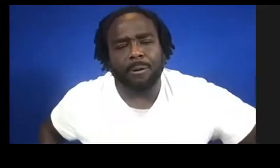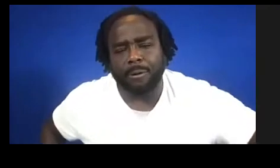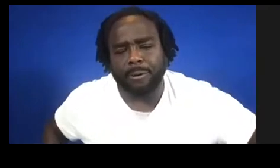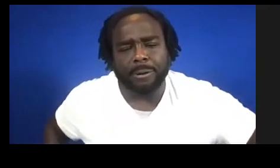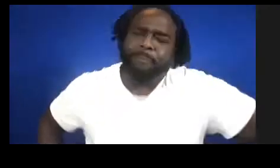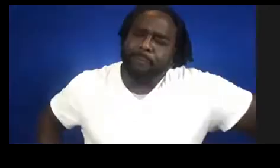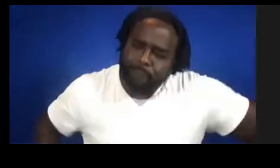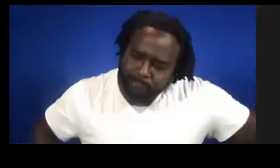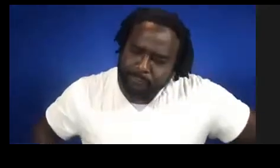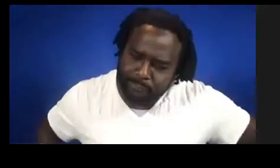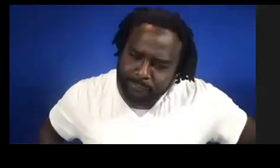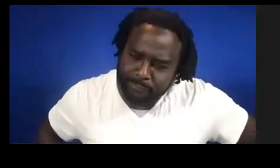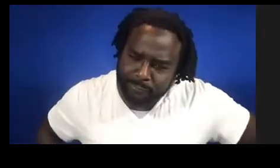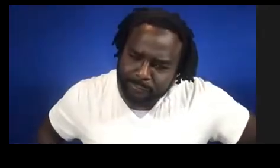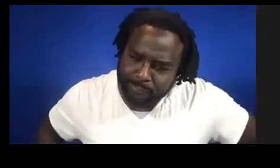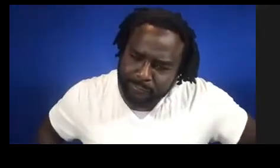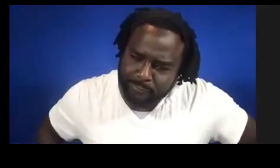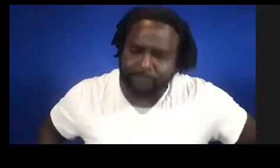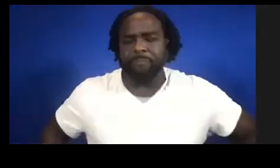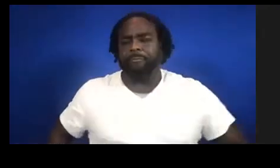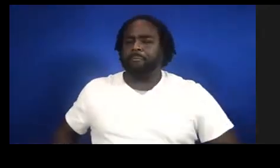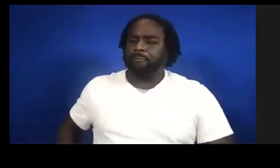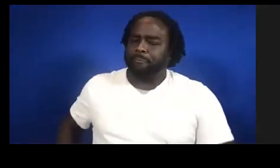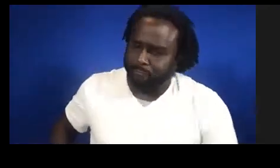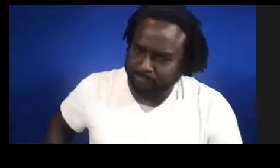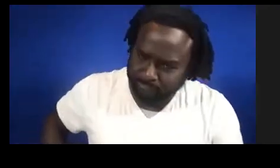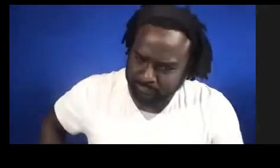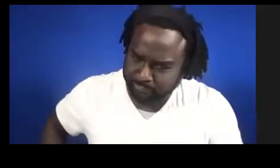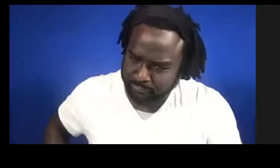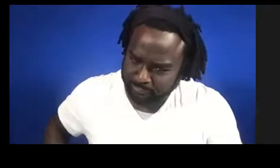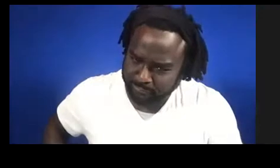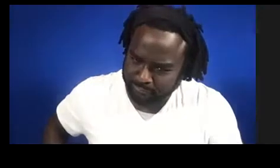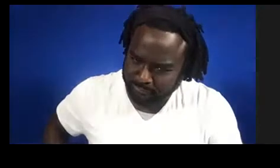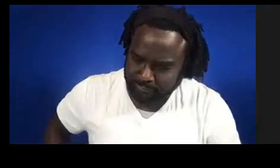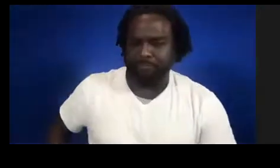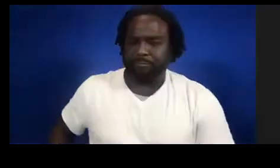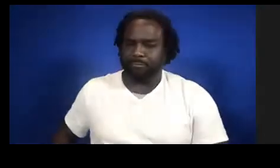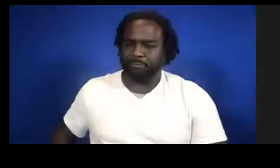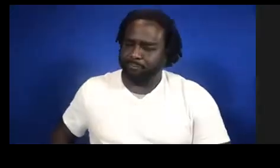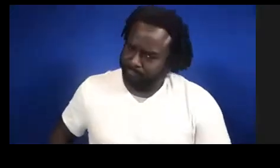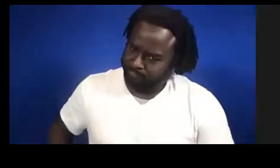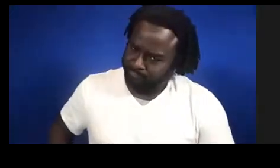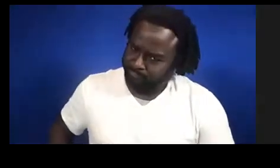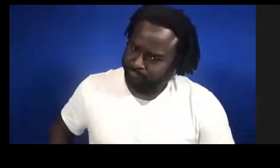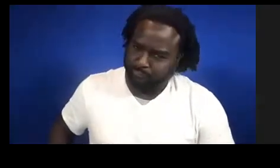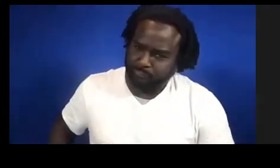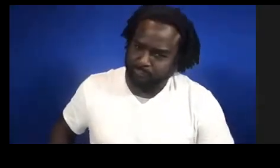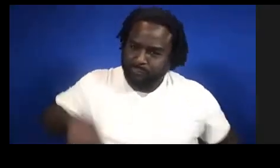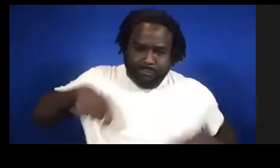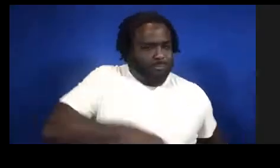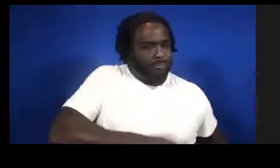Now, what are people gonna think when I, a black man, am out walking in the woods at nighttime?